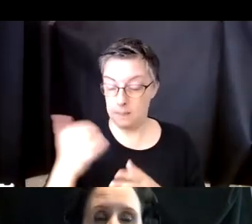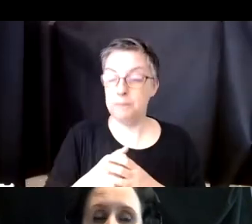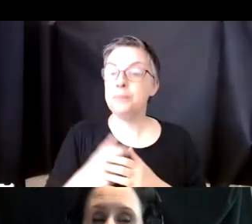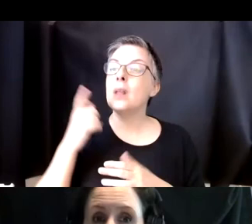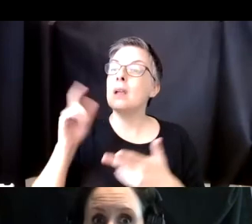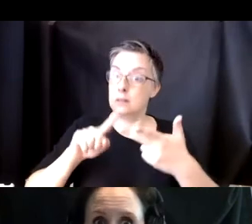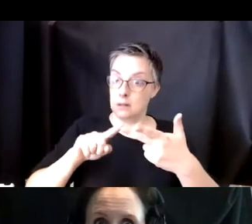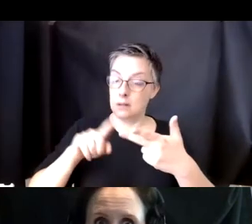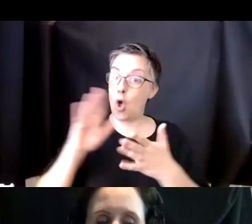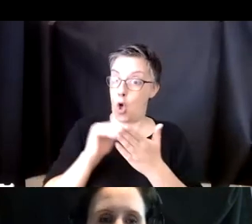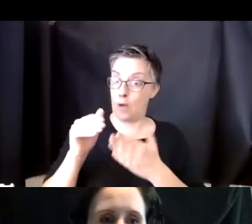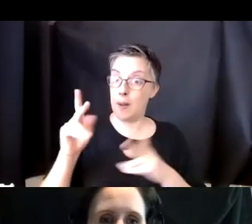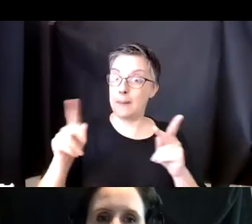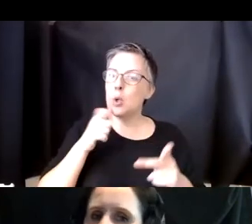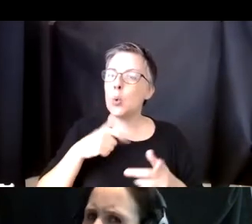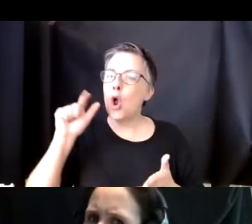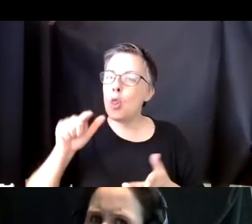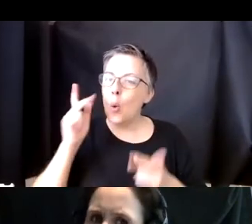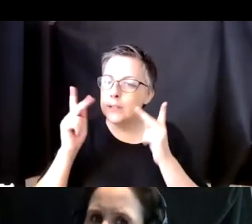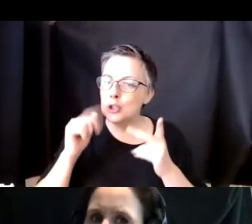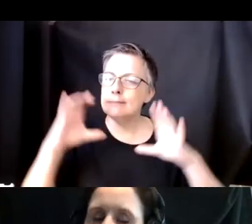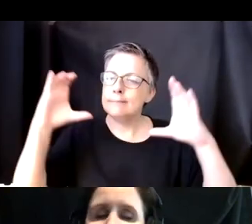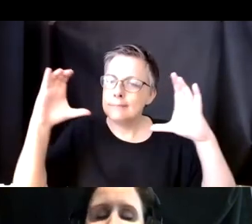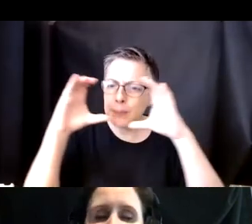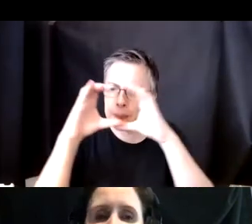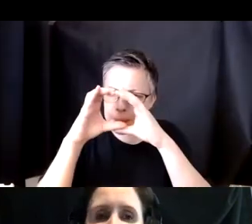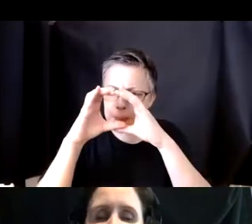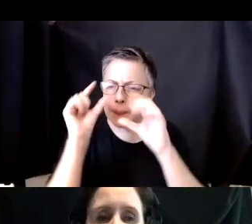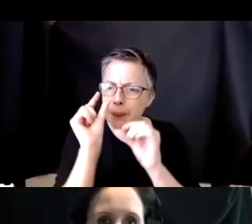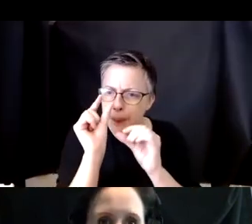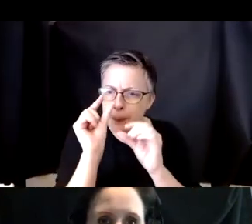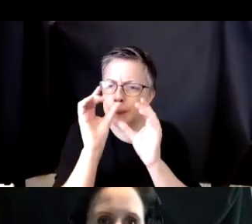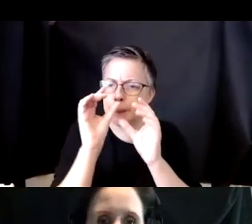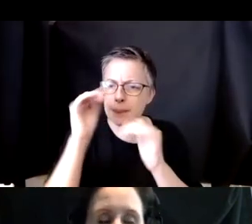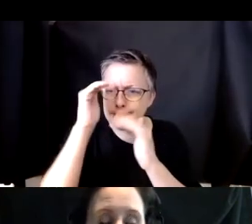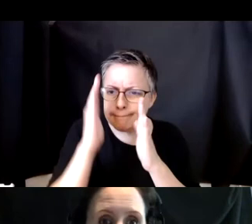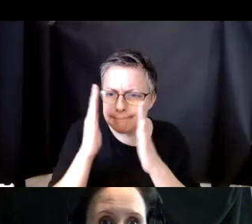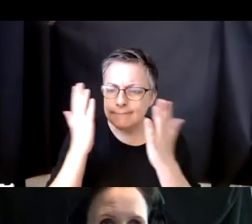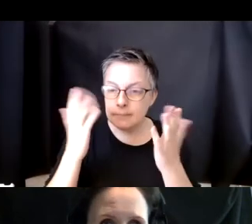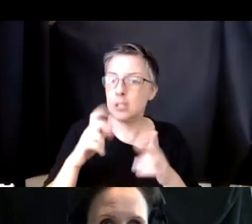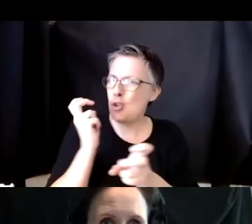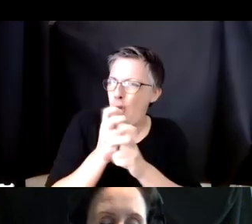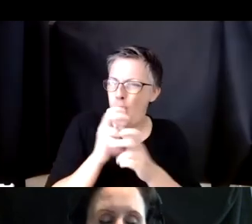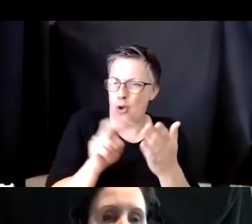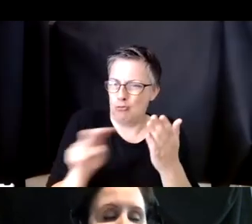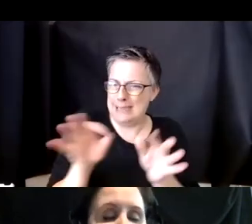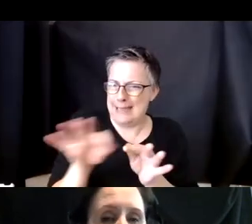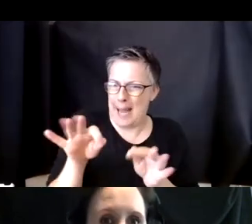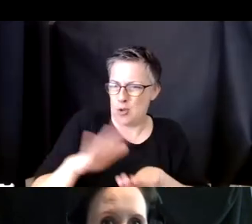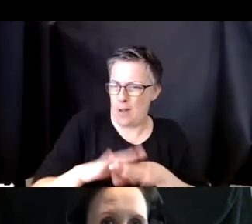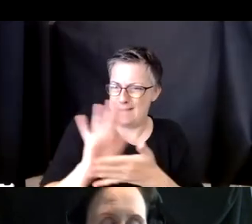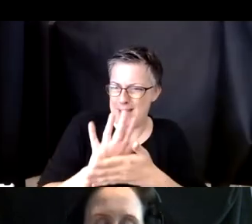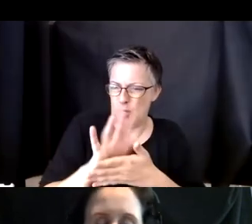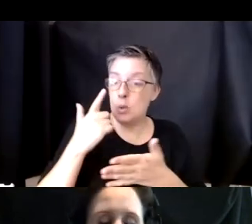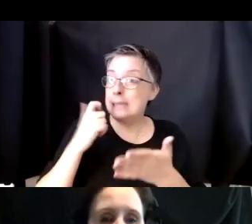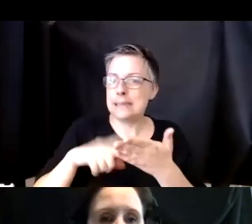often people who are low vision, like myself, it's very difficult to read the caption on the video because sometimes it's too